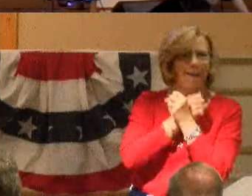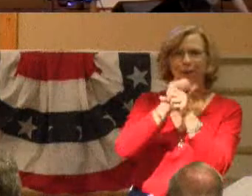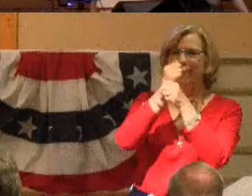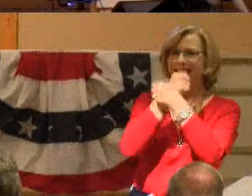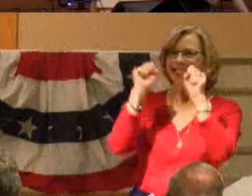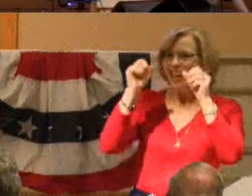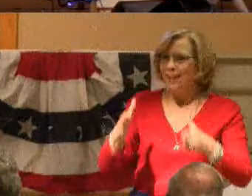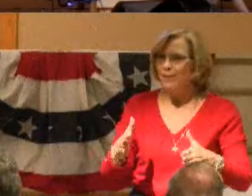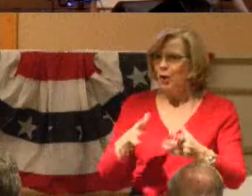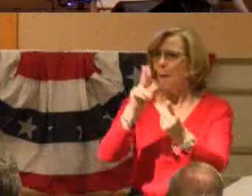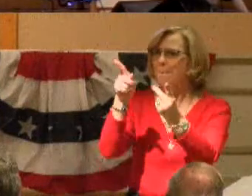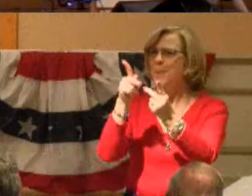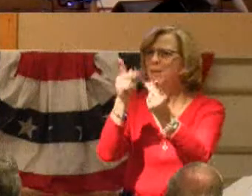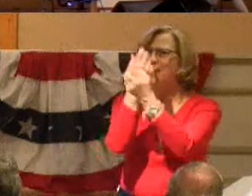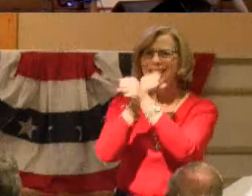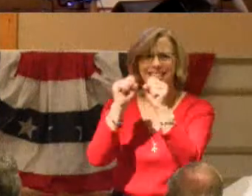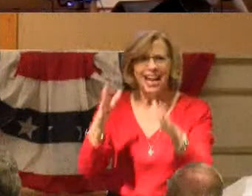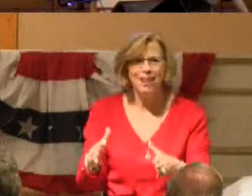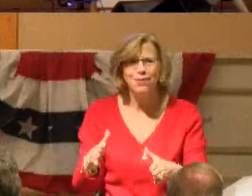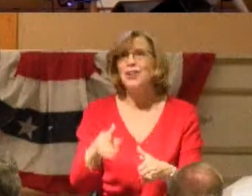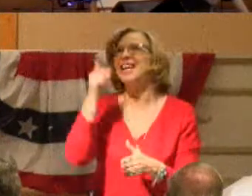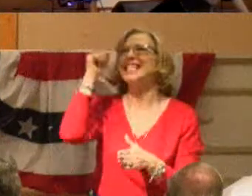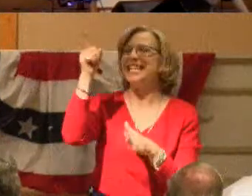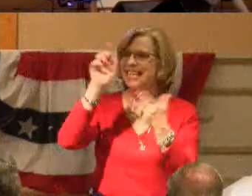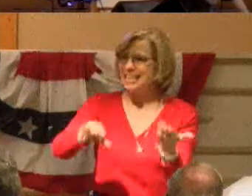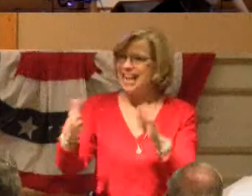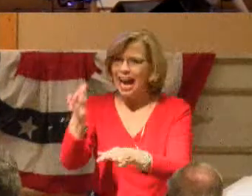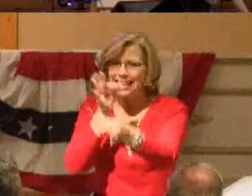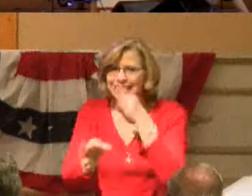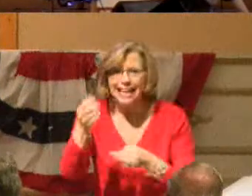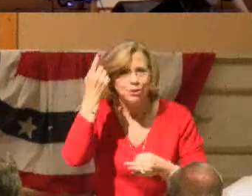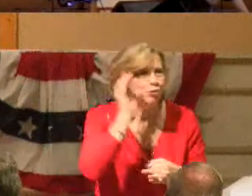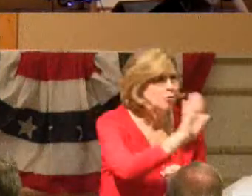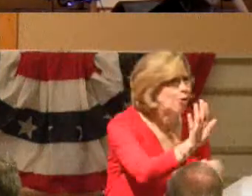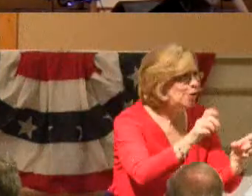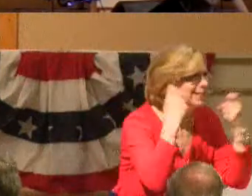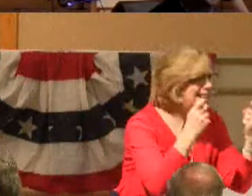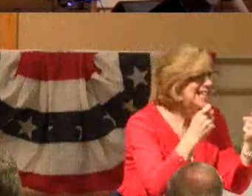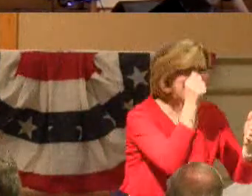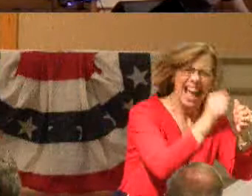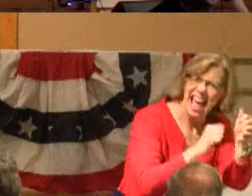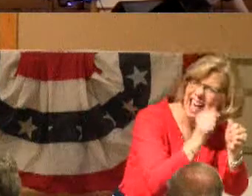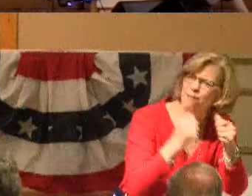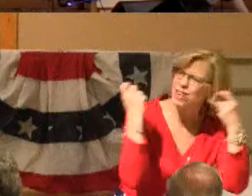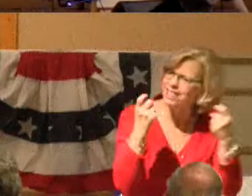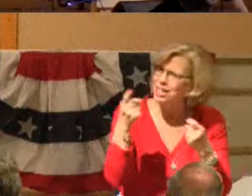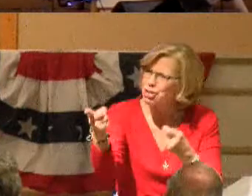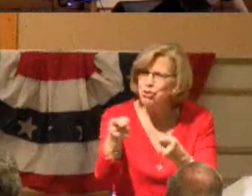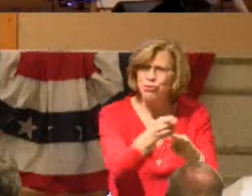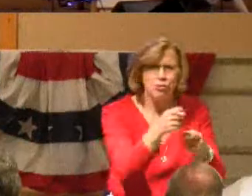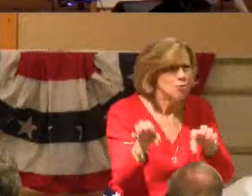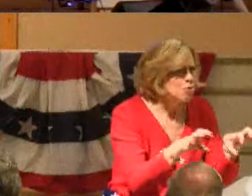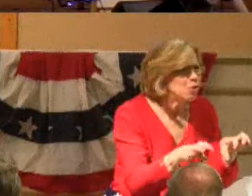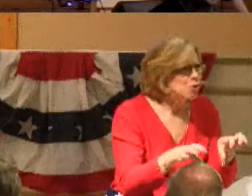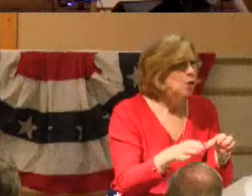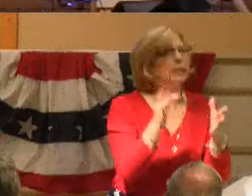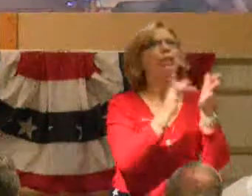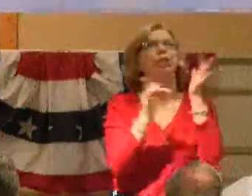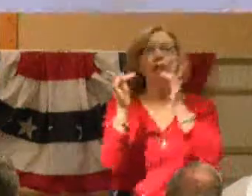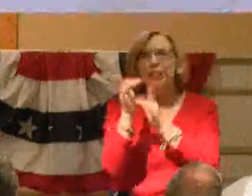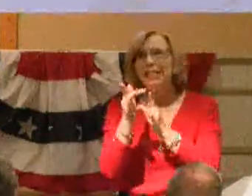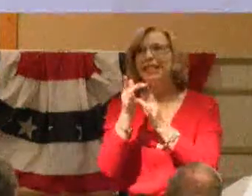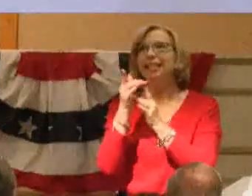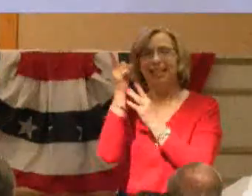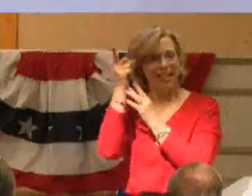Savior. And He died for your sins, all of them, every sin you have ever committed or will commit. Jesus